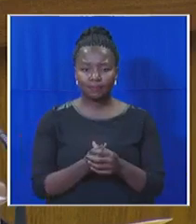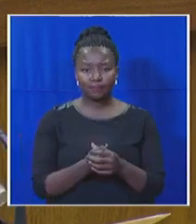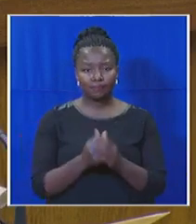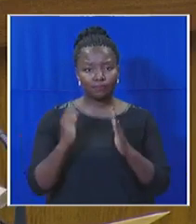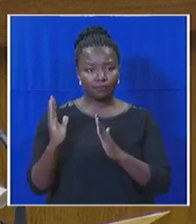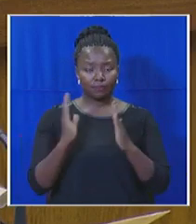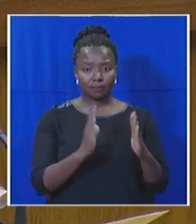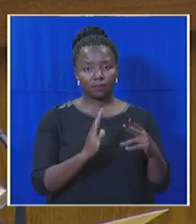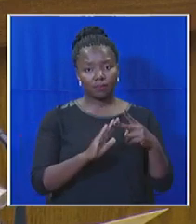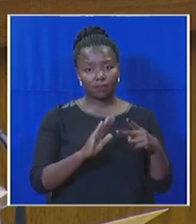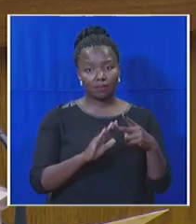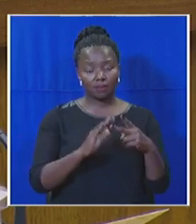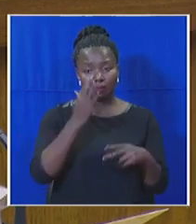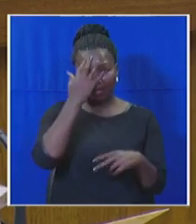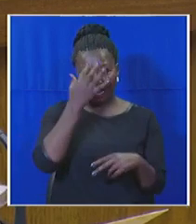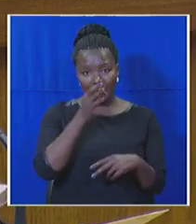Provincial governments,